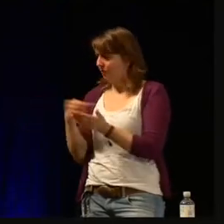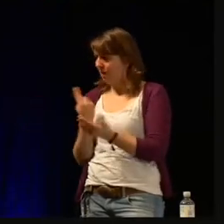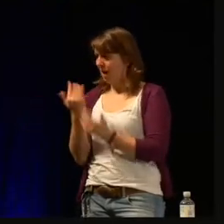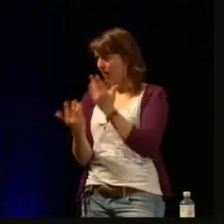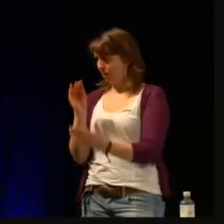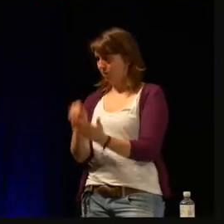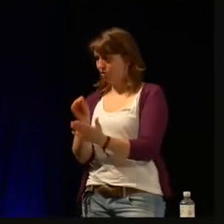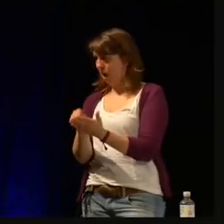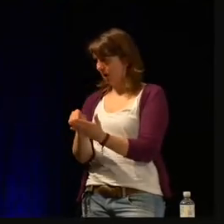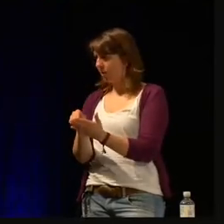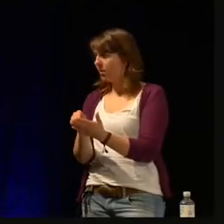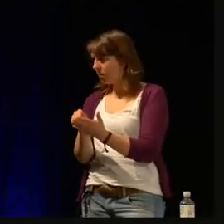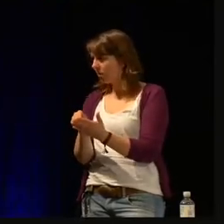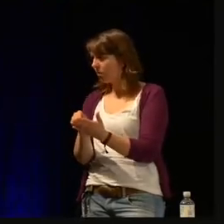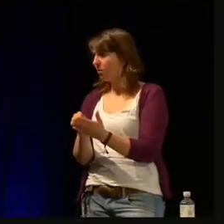function?